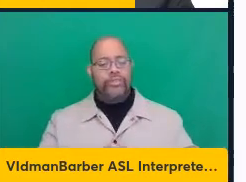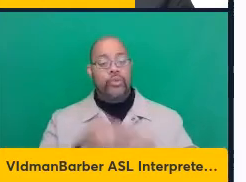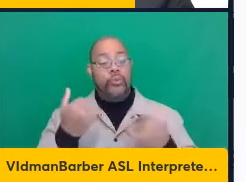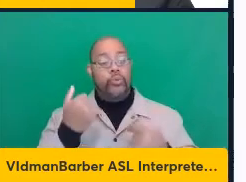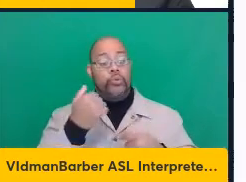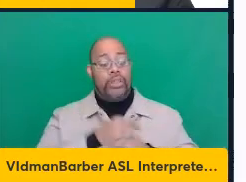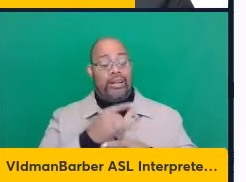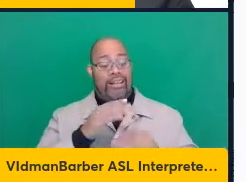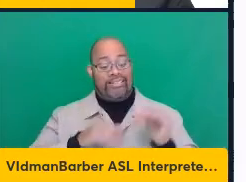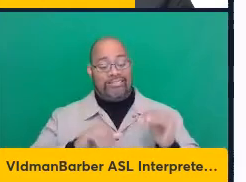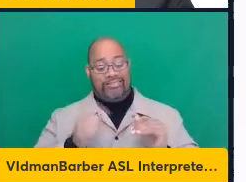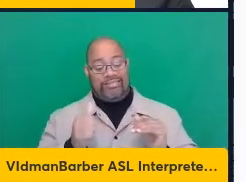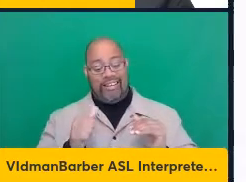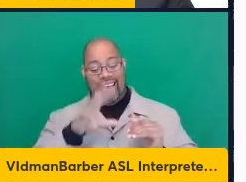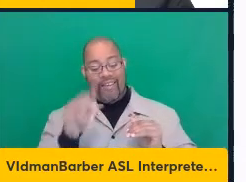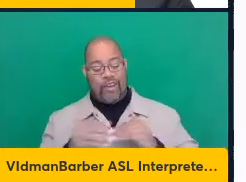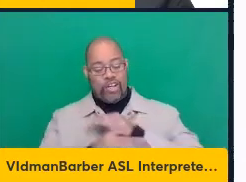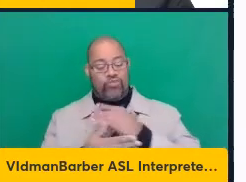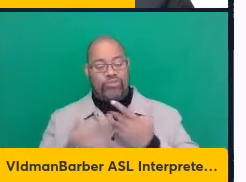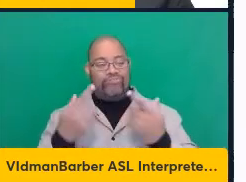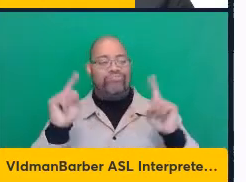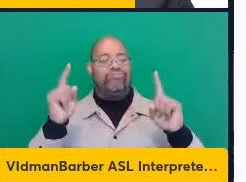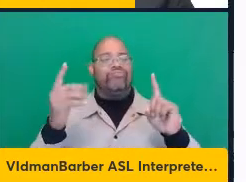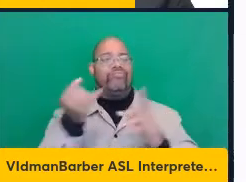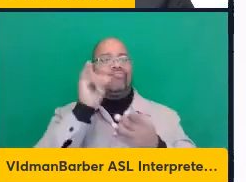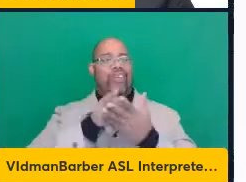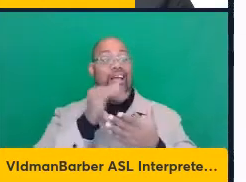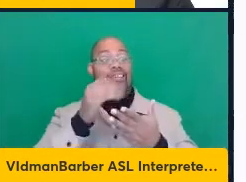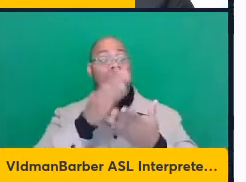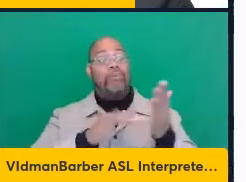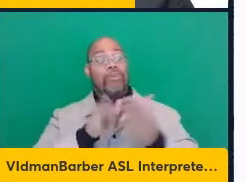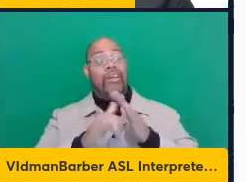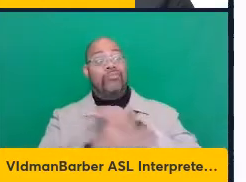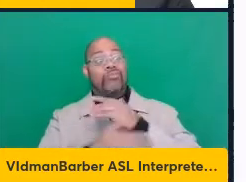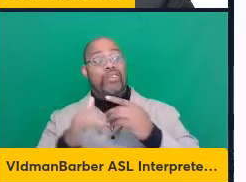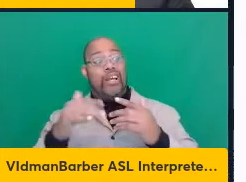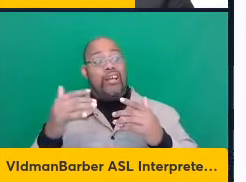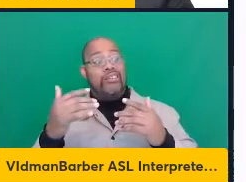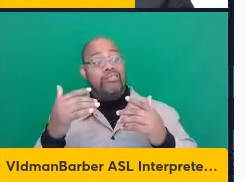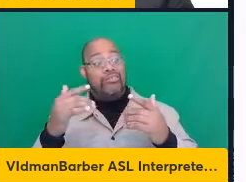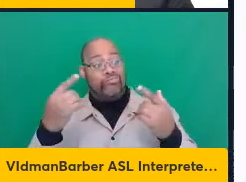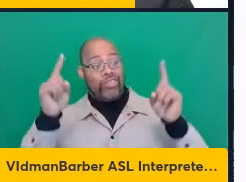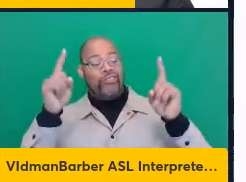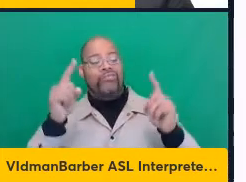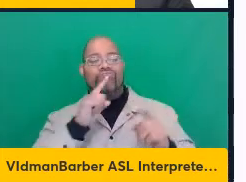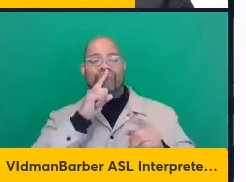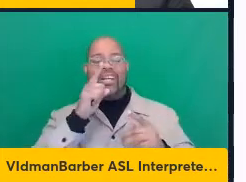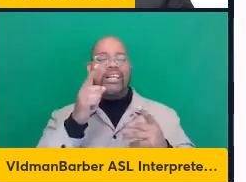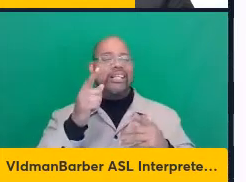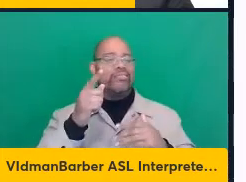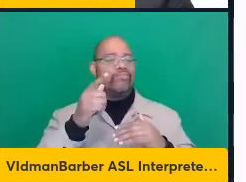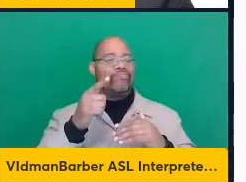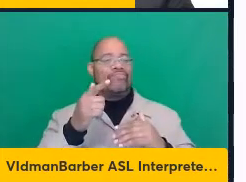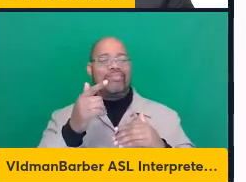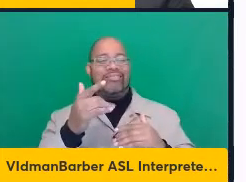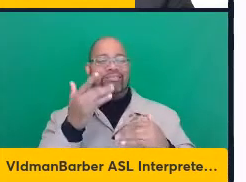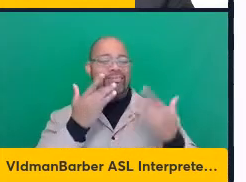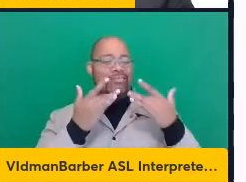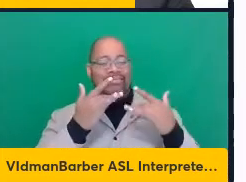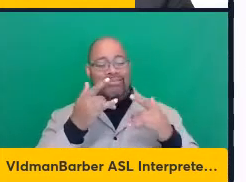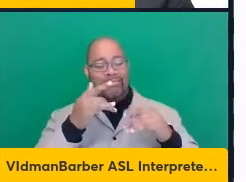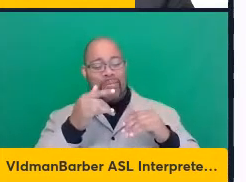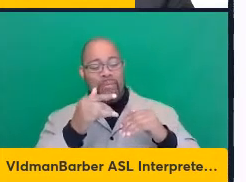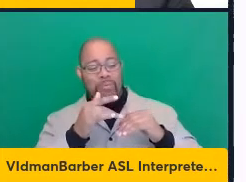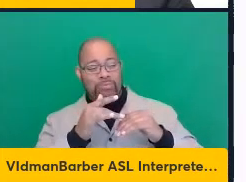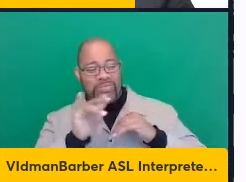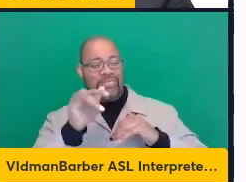date, less than 10 African countries have achieved that, and even those that have achieved it, they have barely scratched the 1%.